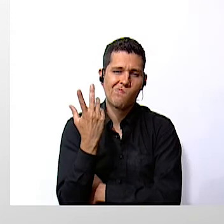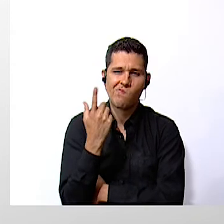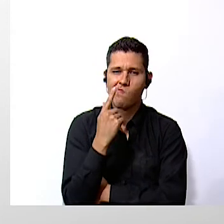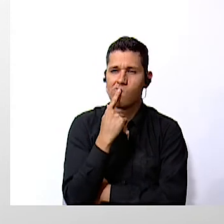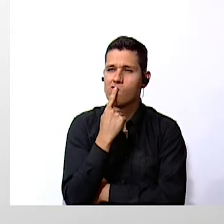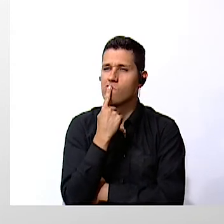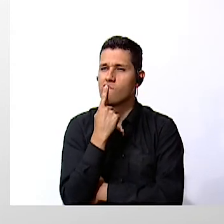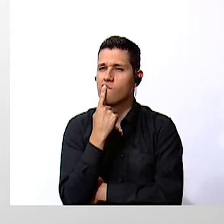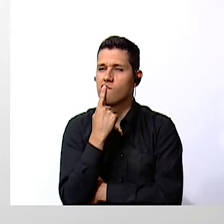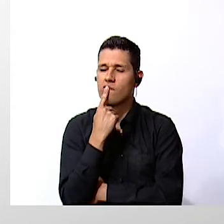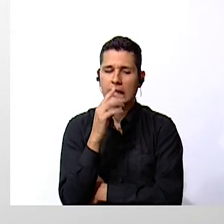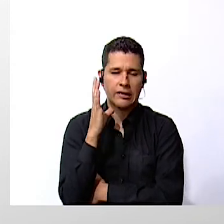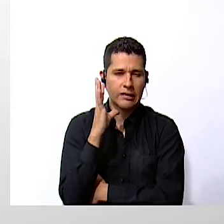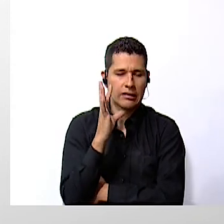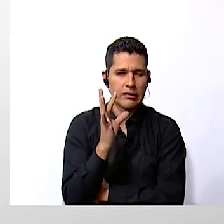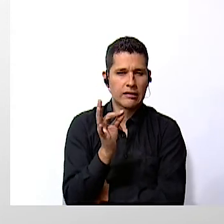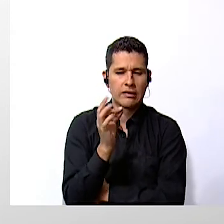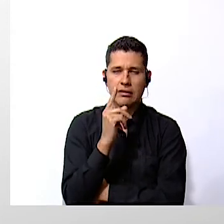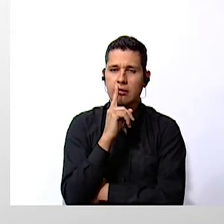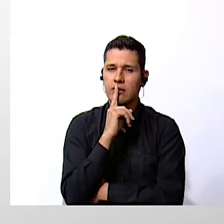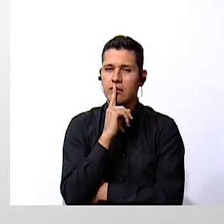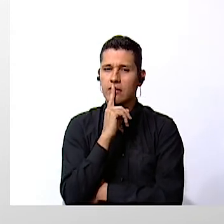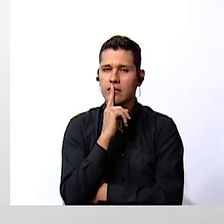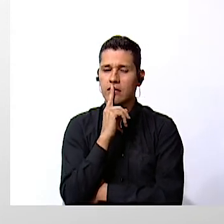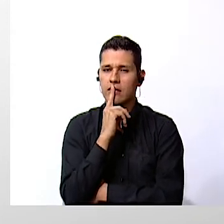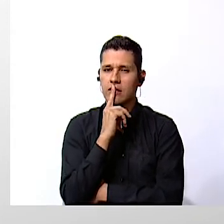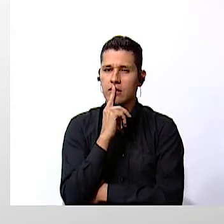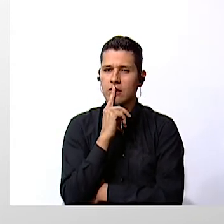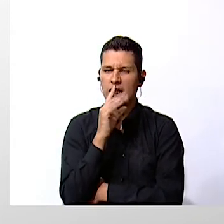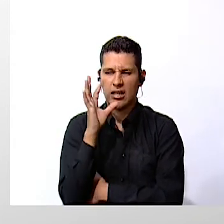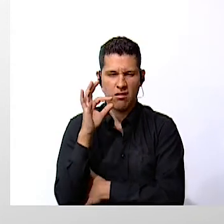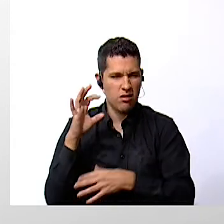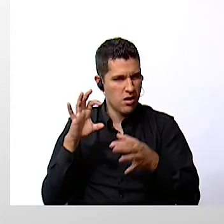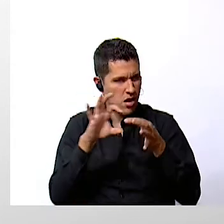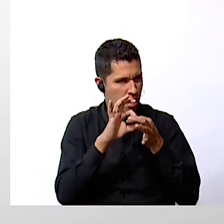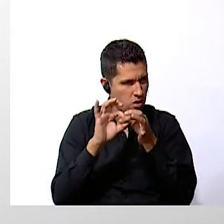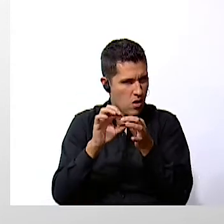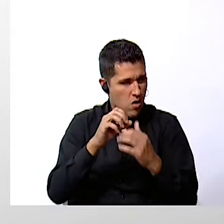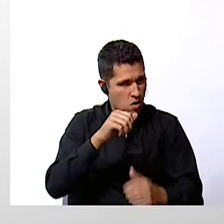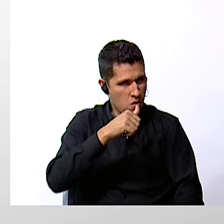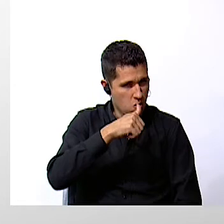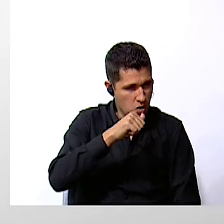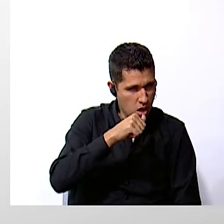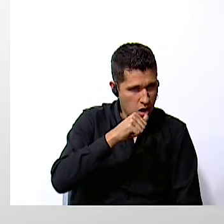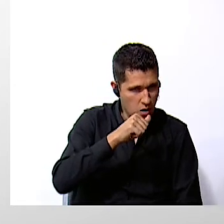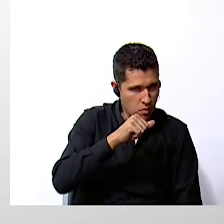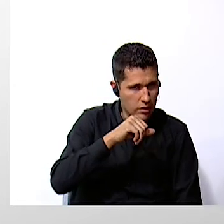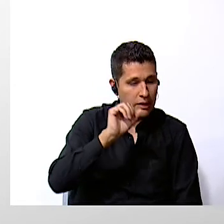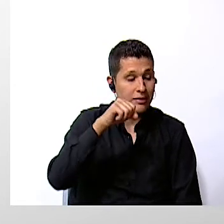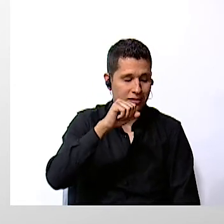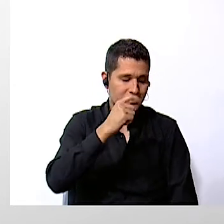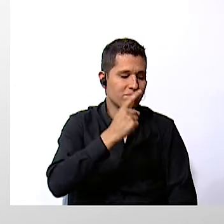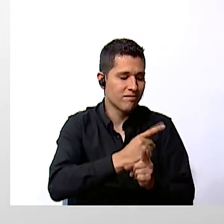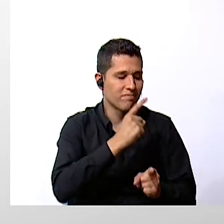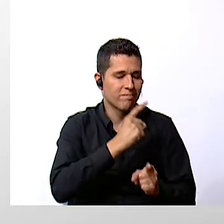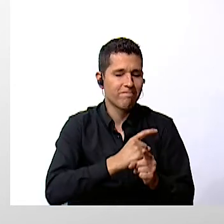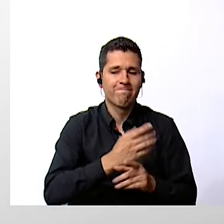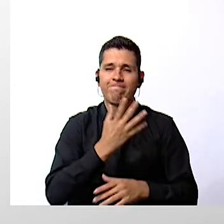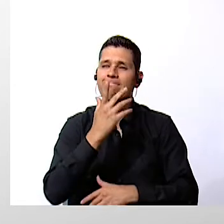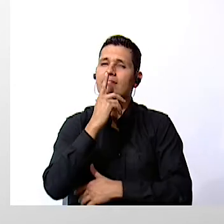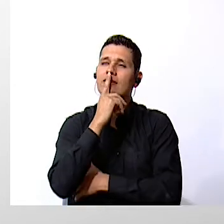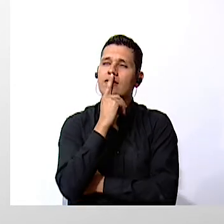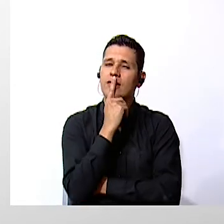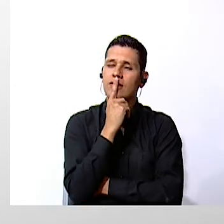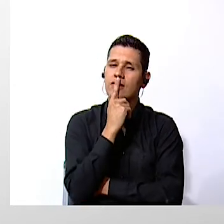Does it have to do with water? Yes, Maria, it has to do with water.